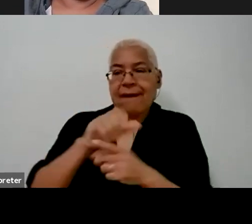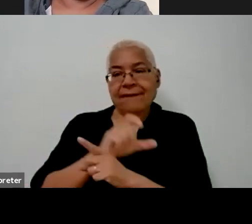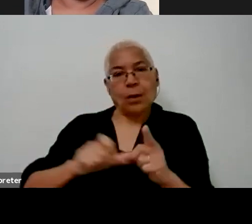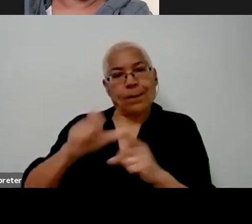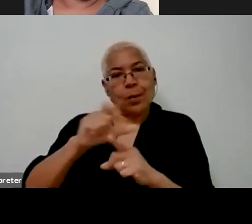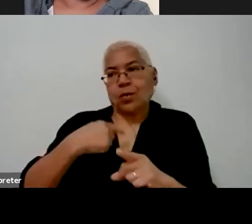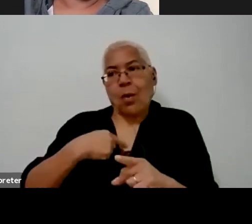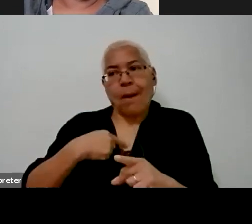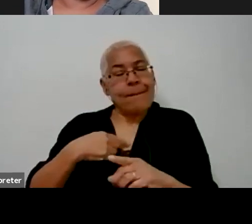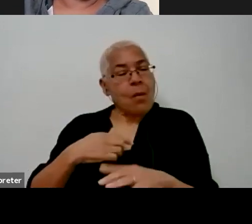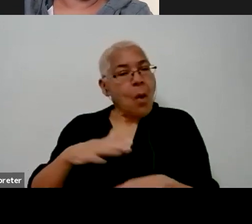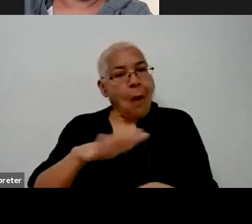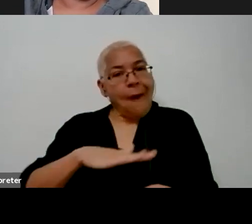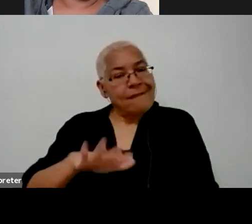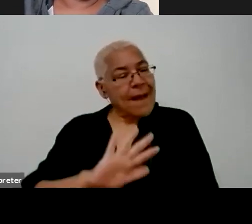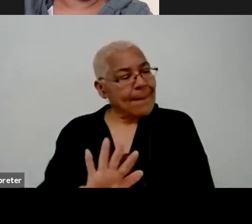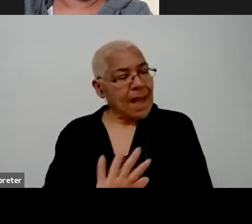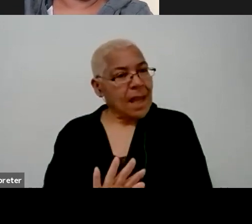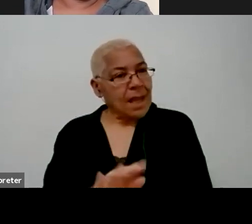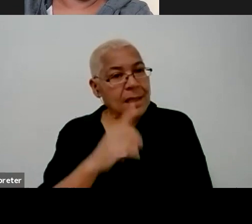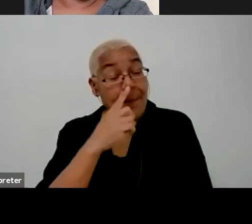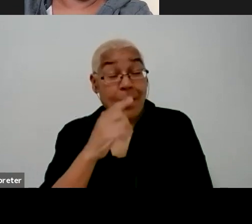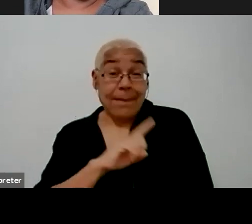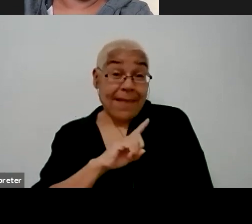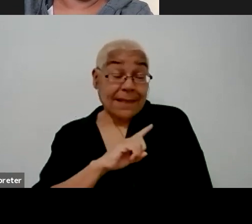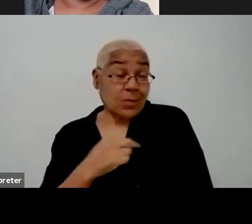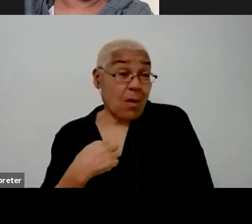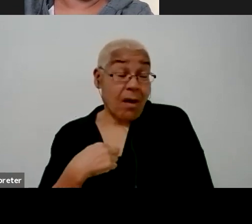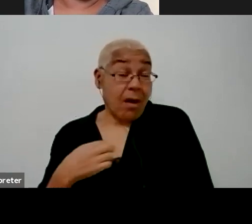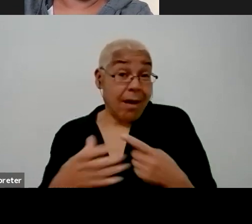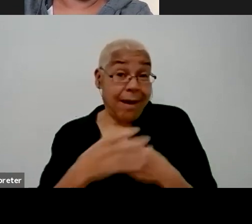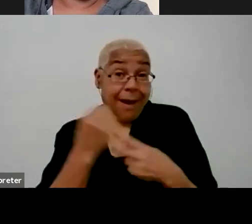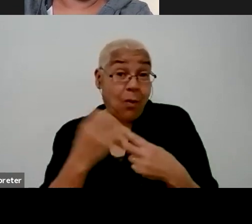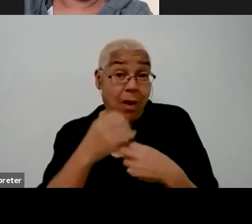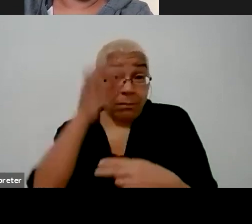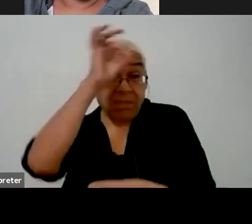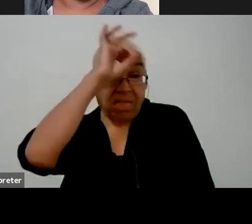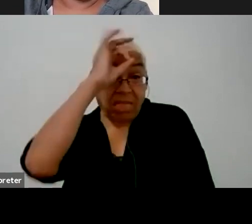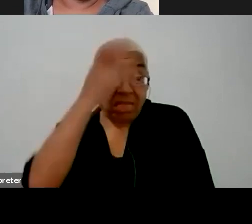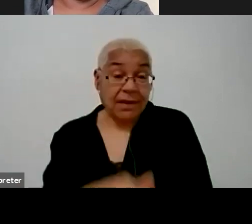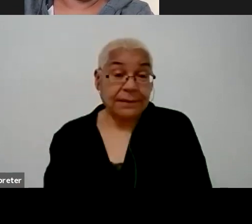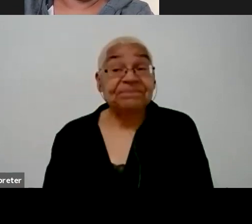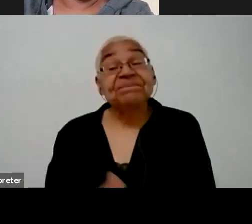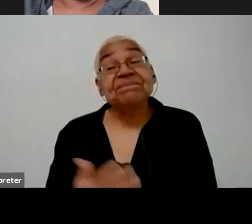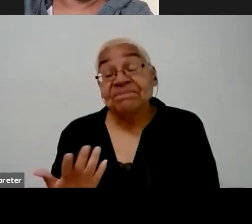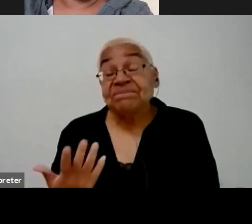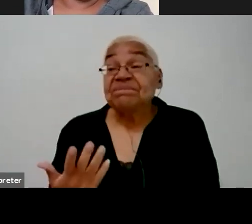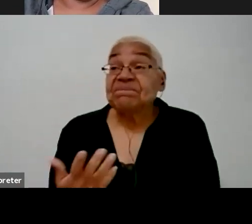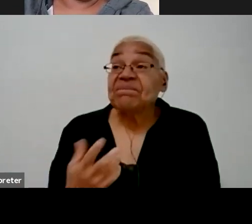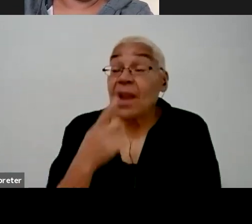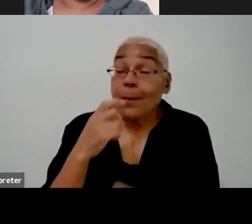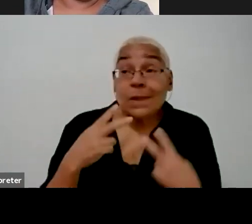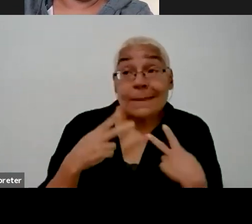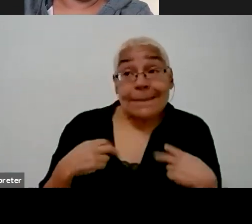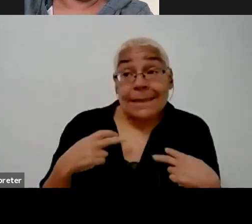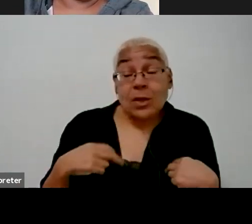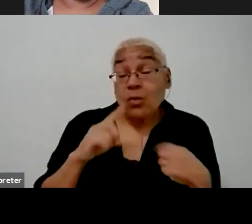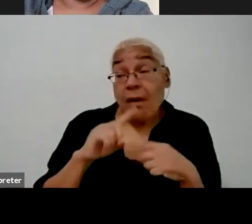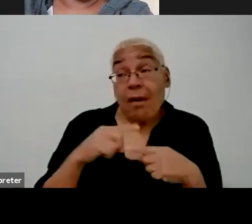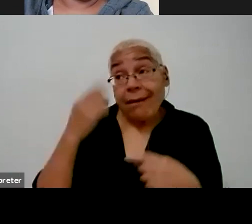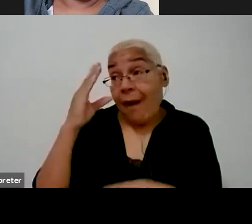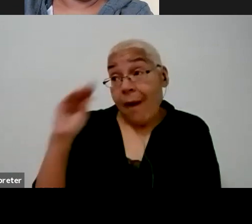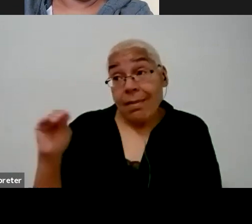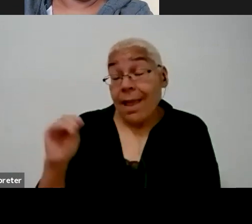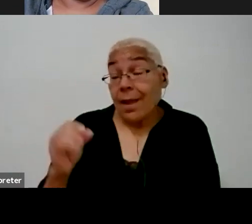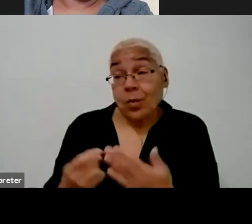member. Maybe that's why I don't know the outcome. Yeah, they may not be able to tell you what's happened because of, you know, obviously